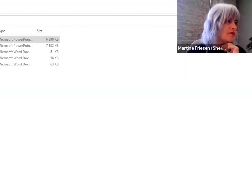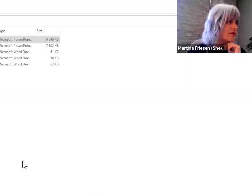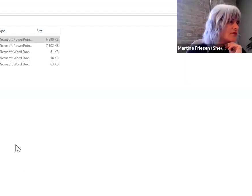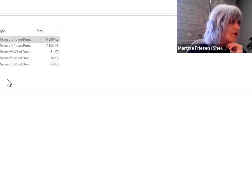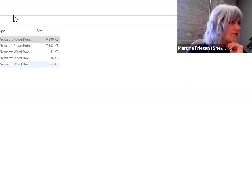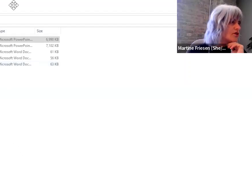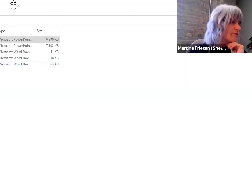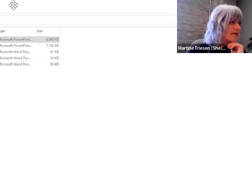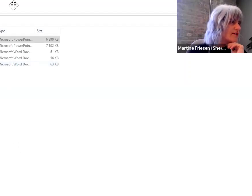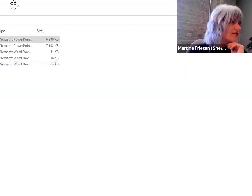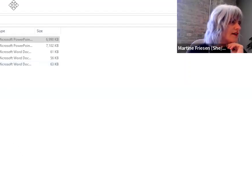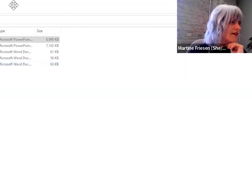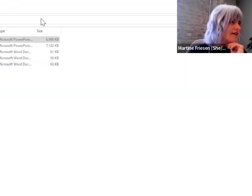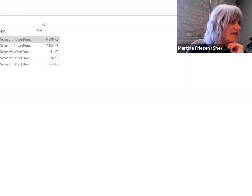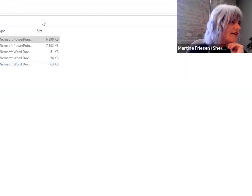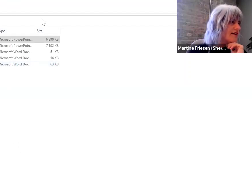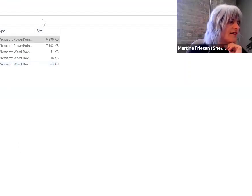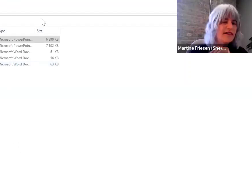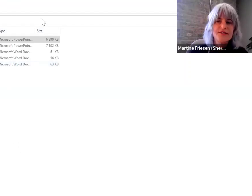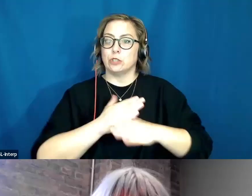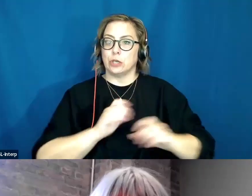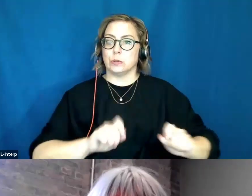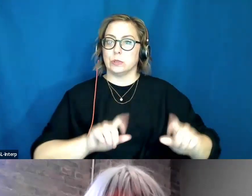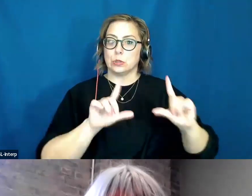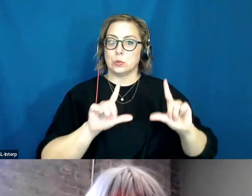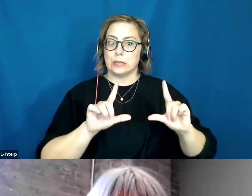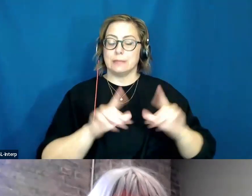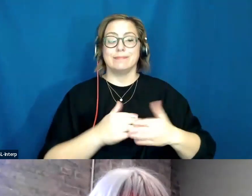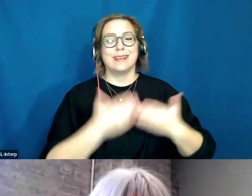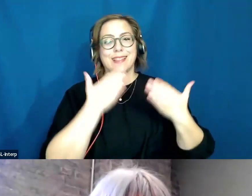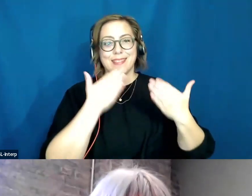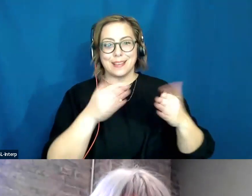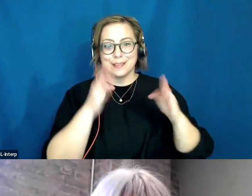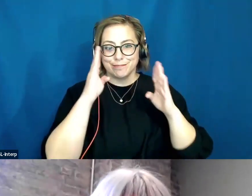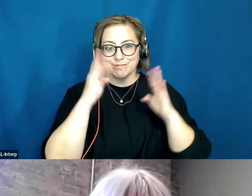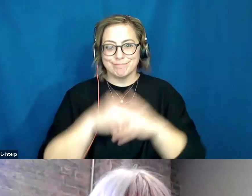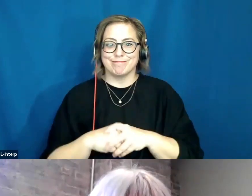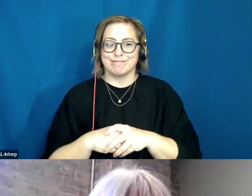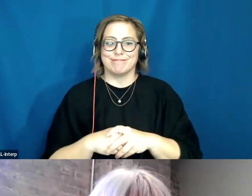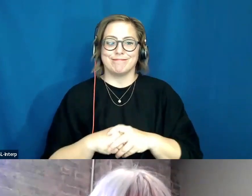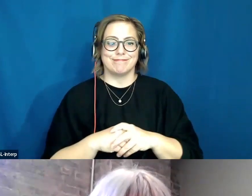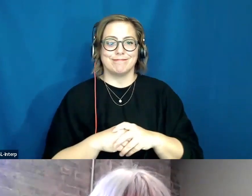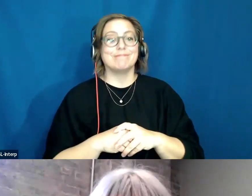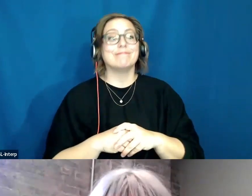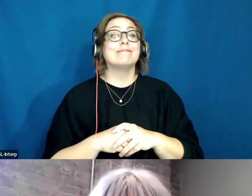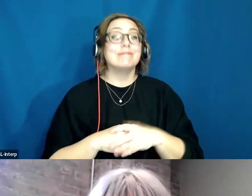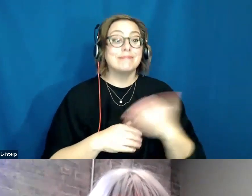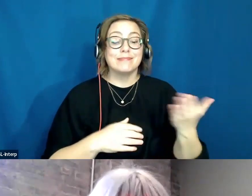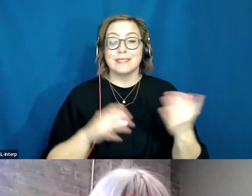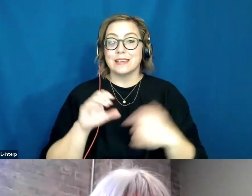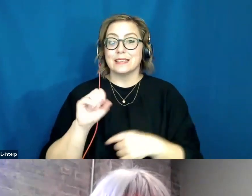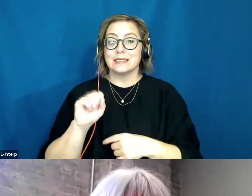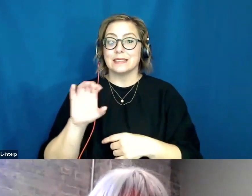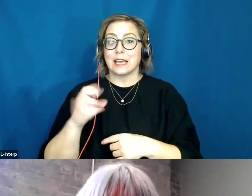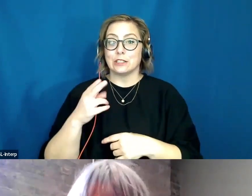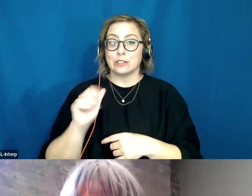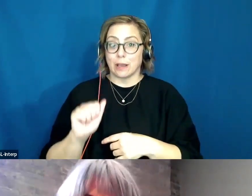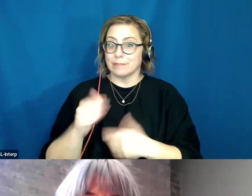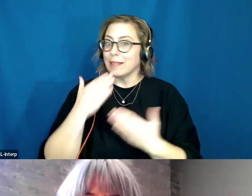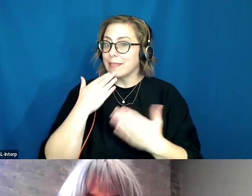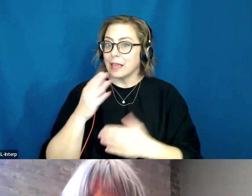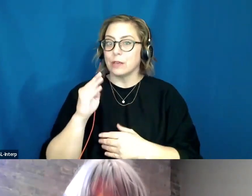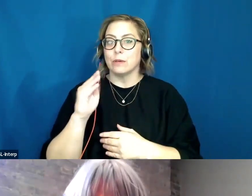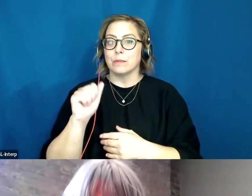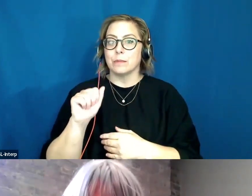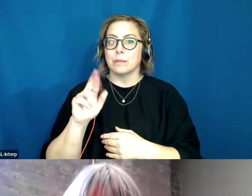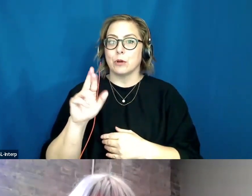let me see, I'm just going to stop sharing my screen. Thanks for listening. Thank you, Martine. So up next